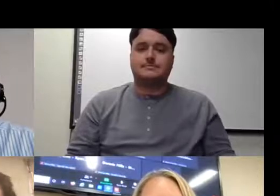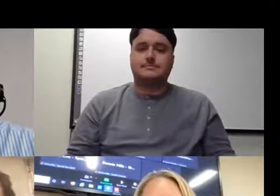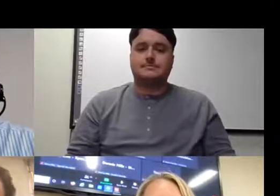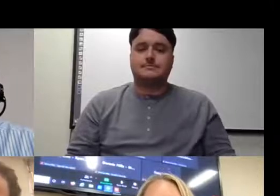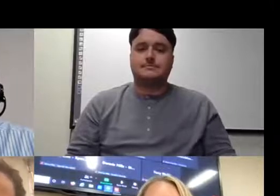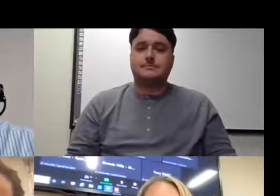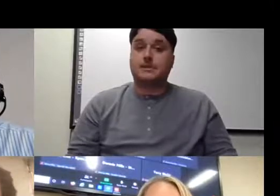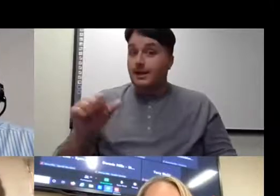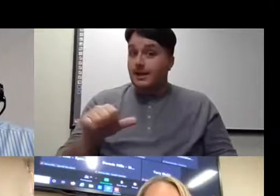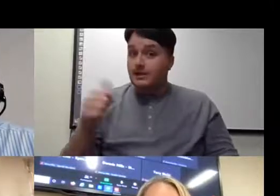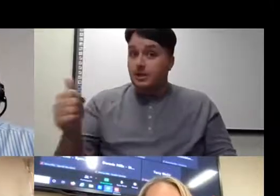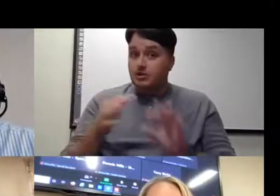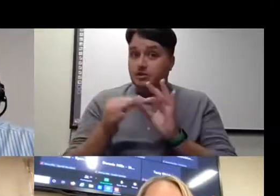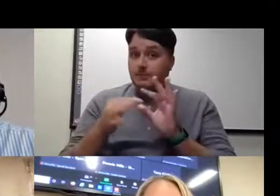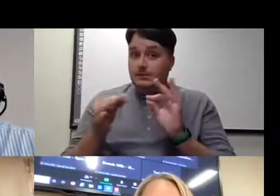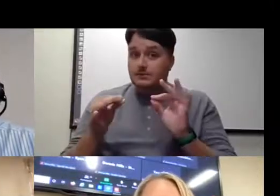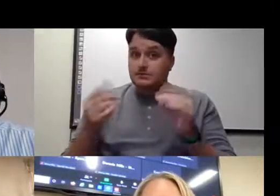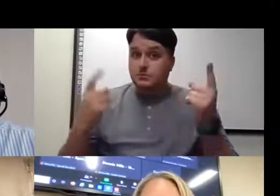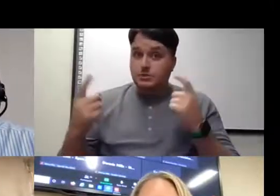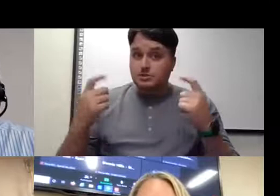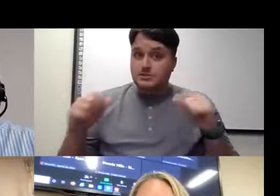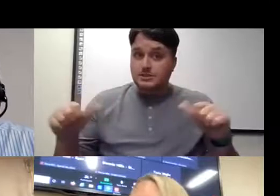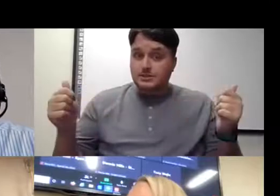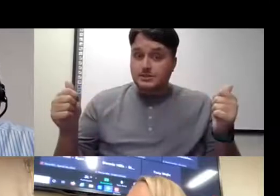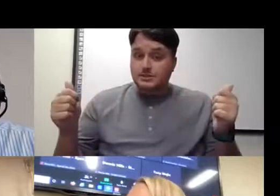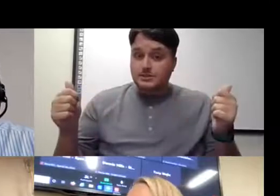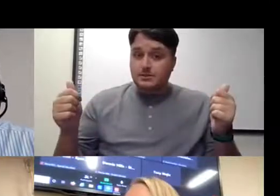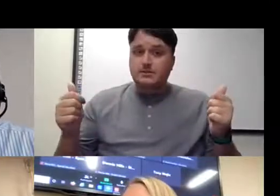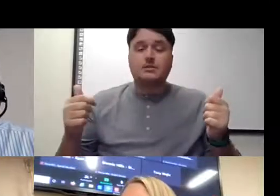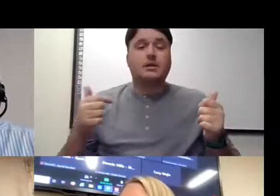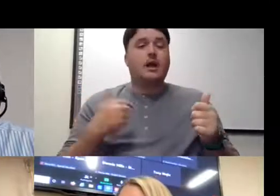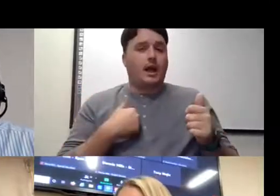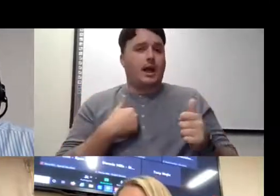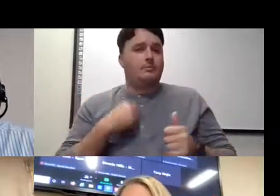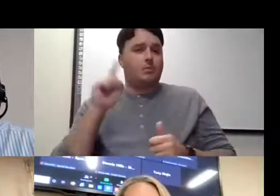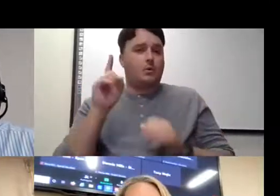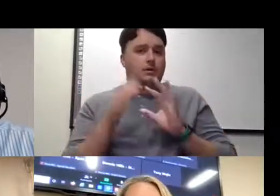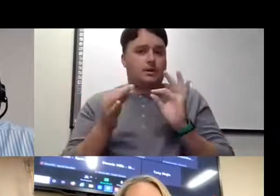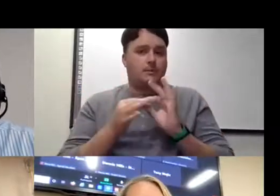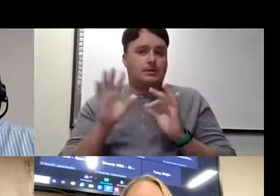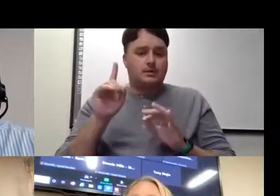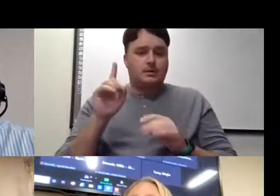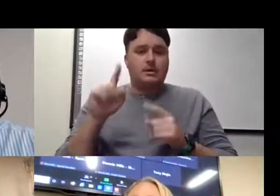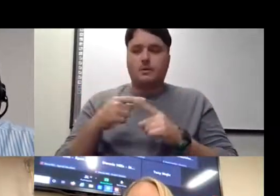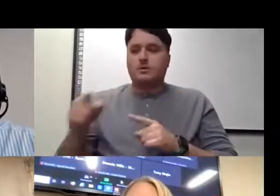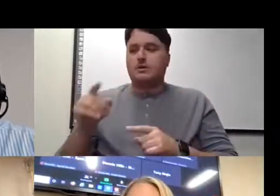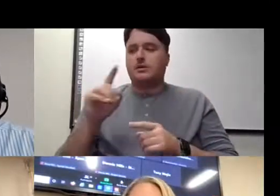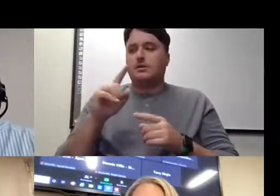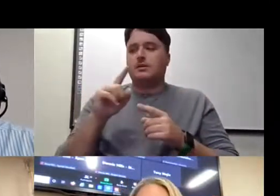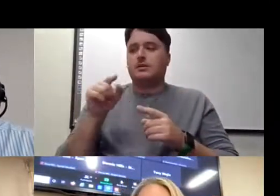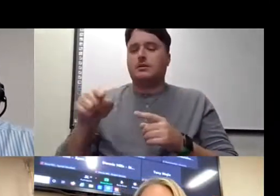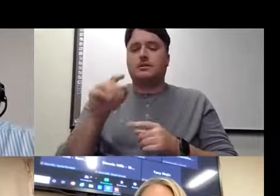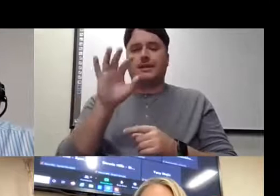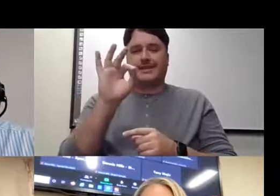Any other comments, questions? I'll make one comment on item 9, which